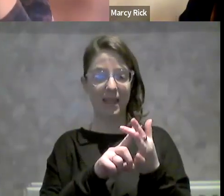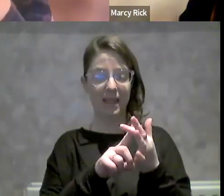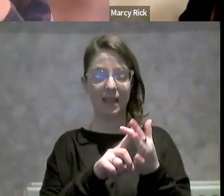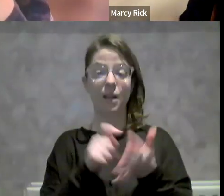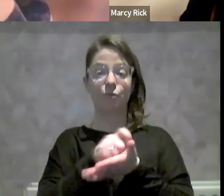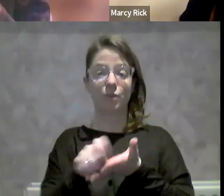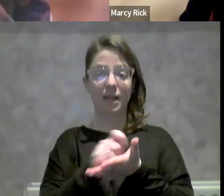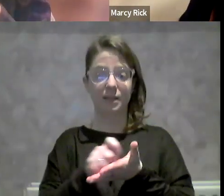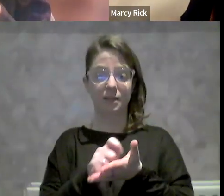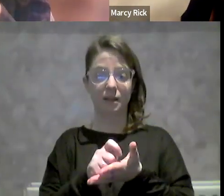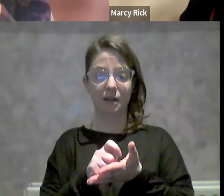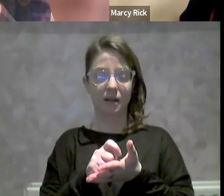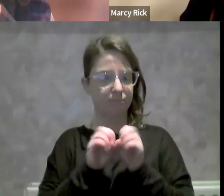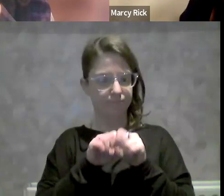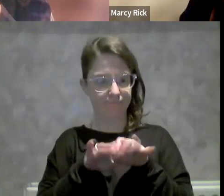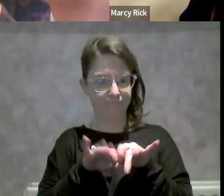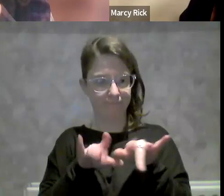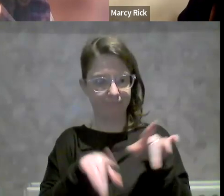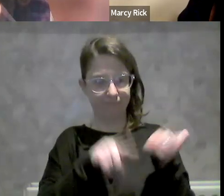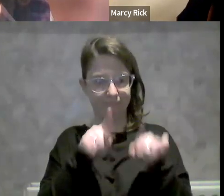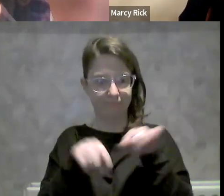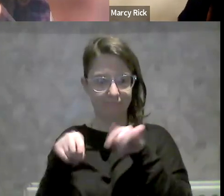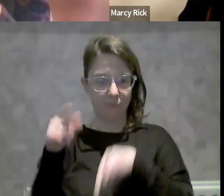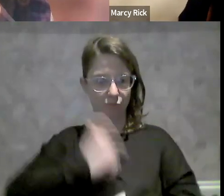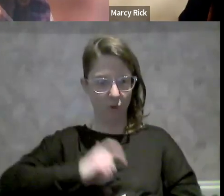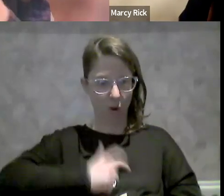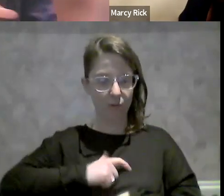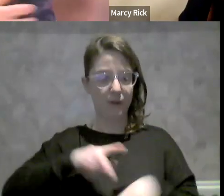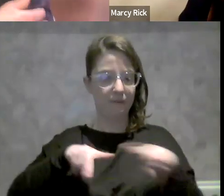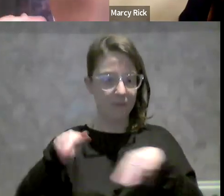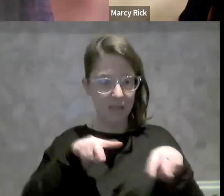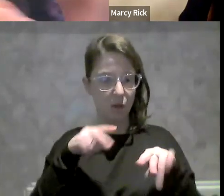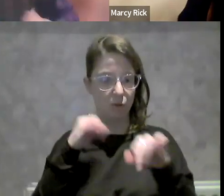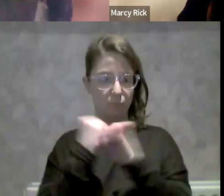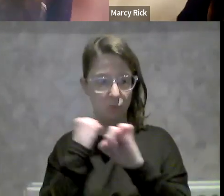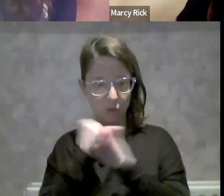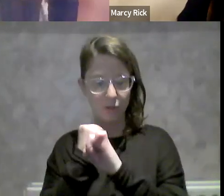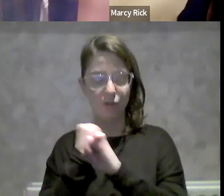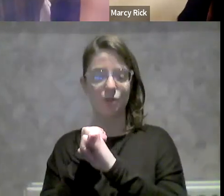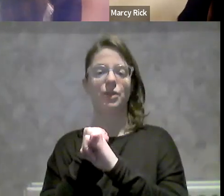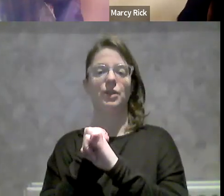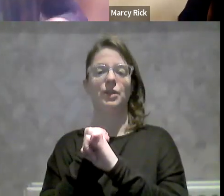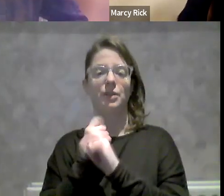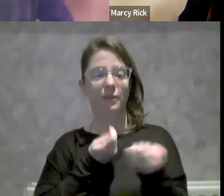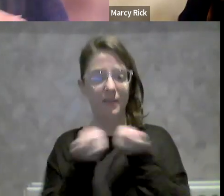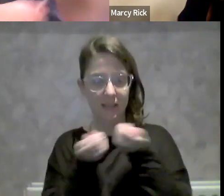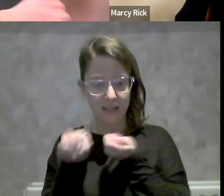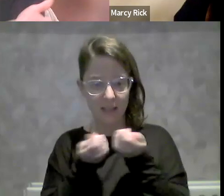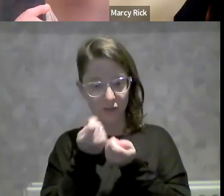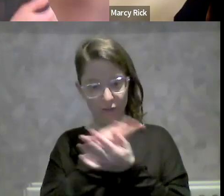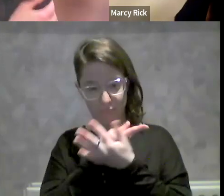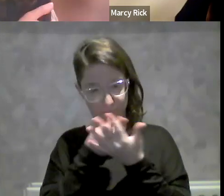who has their finger in many pies, from video editing to production design, facilitation, and